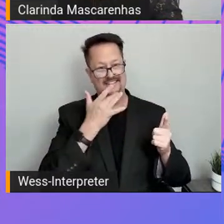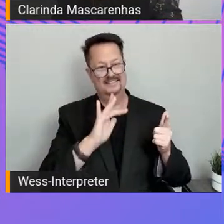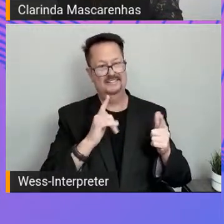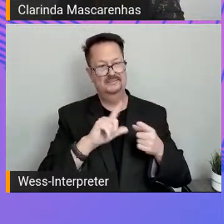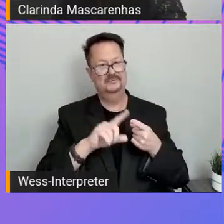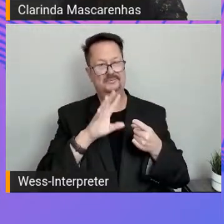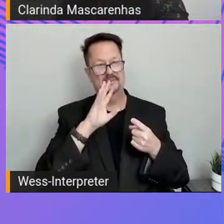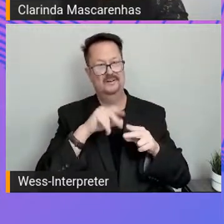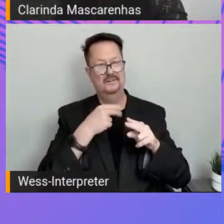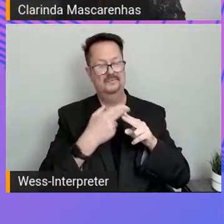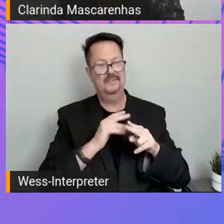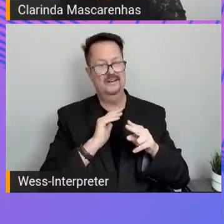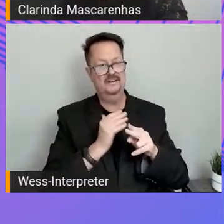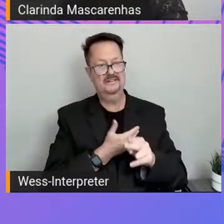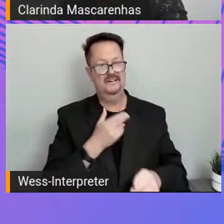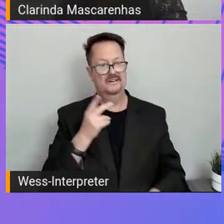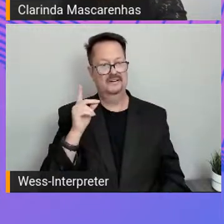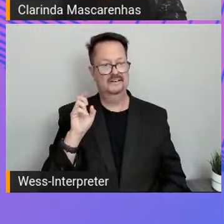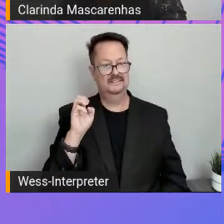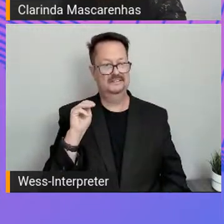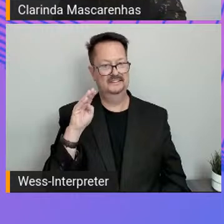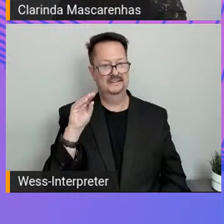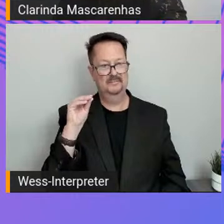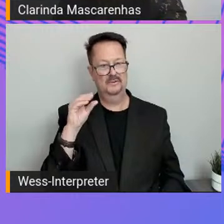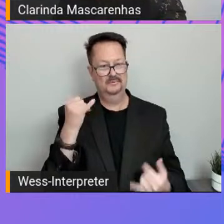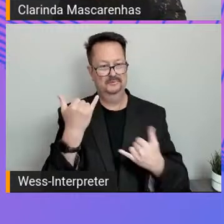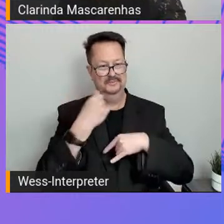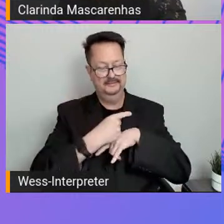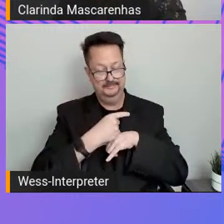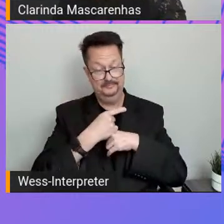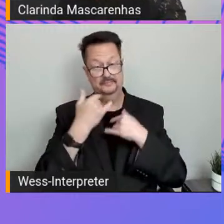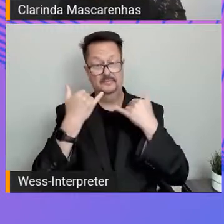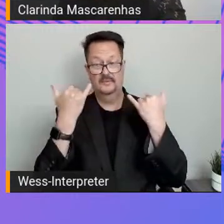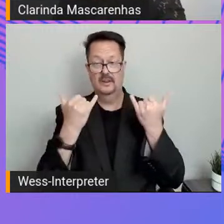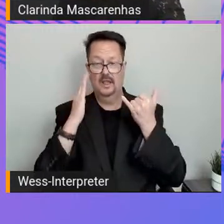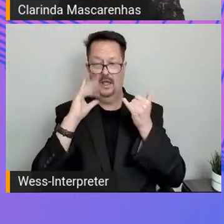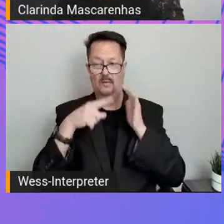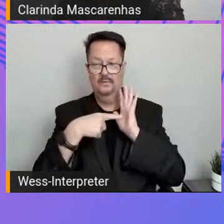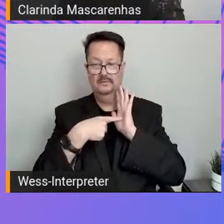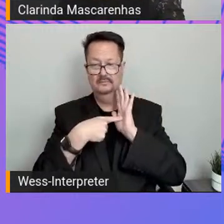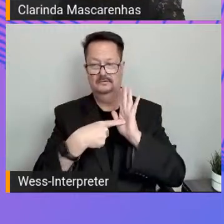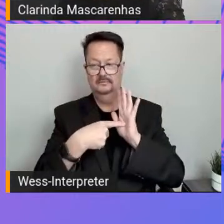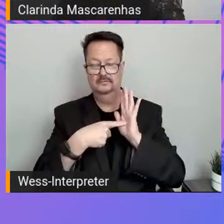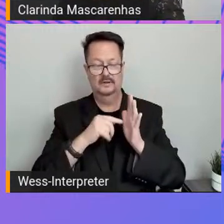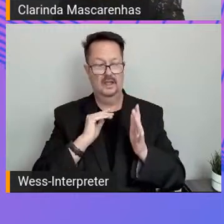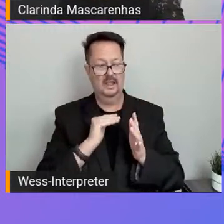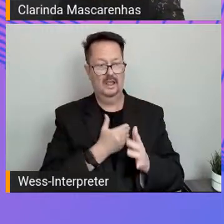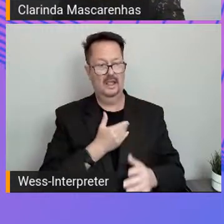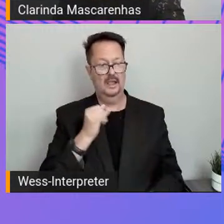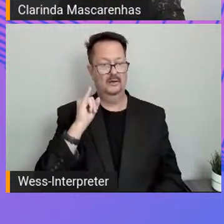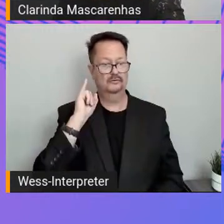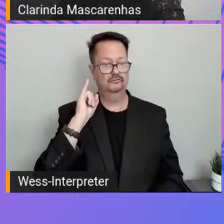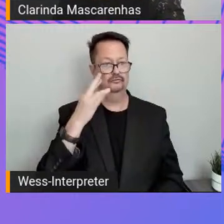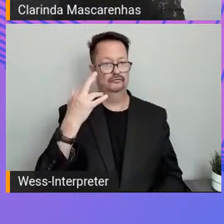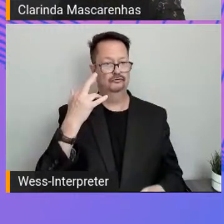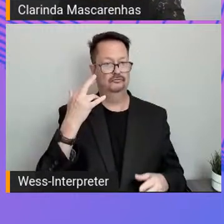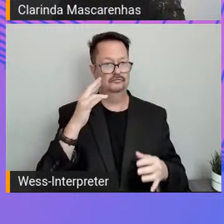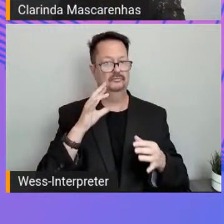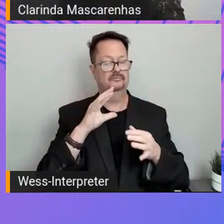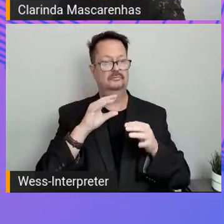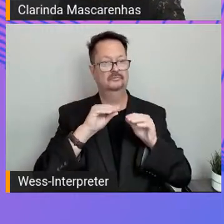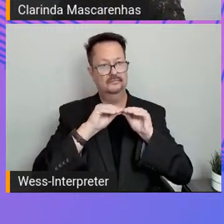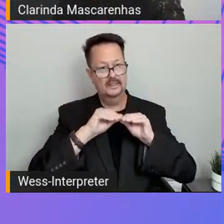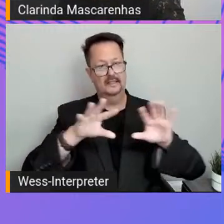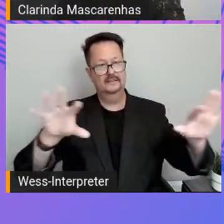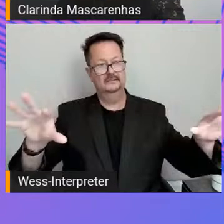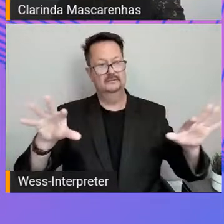today. So for this part, I will demonstrate this year our 2 new released capabilities for AppRunner, the